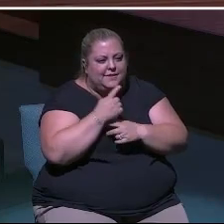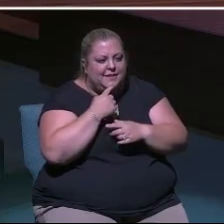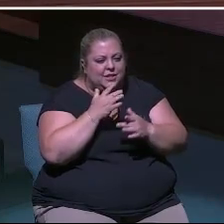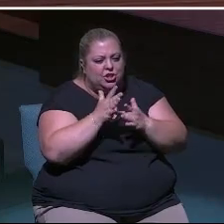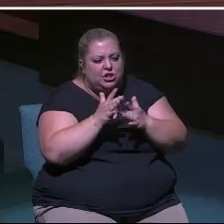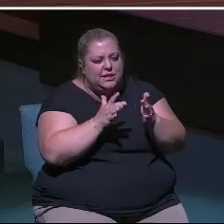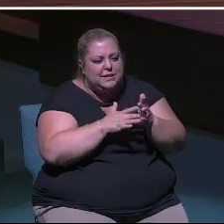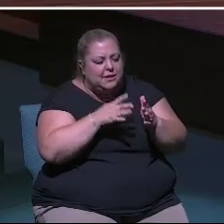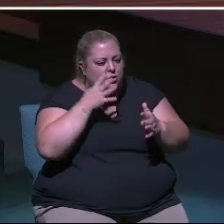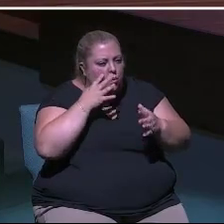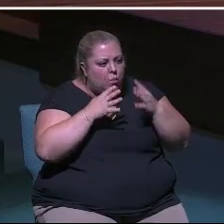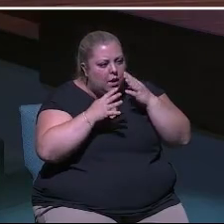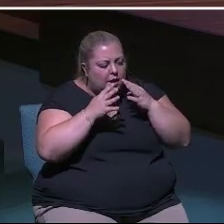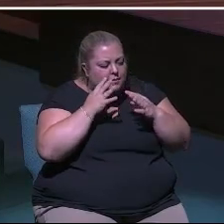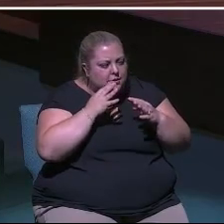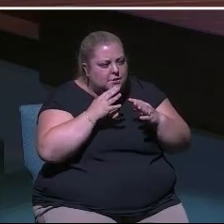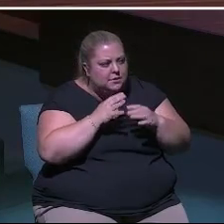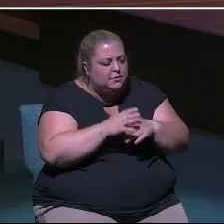cried.